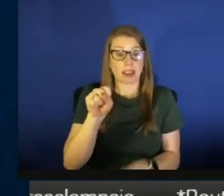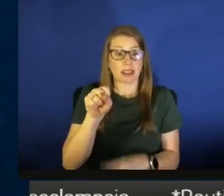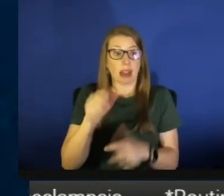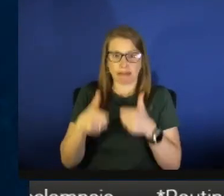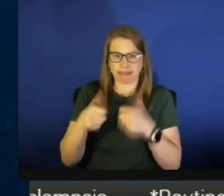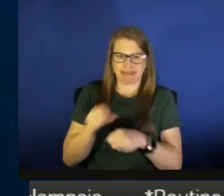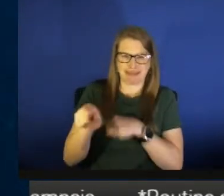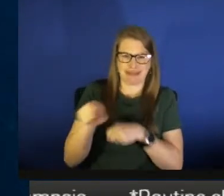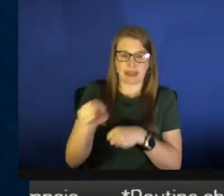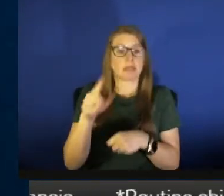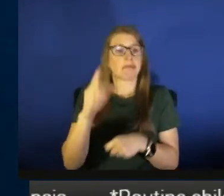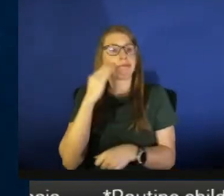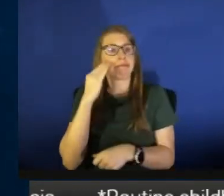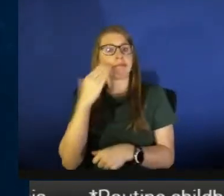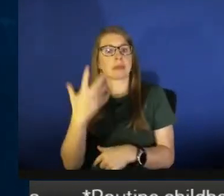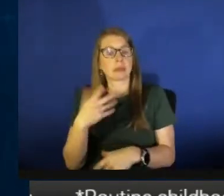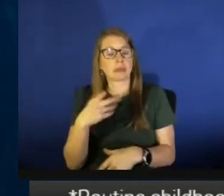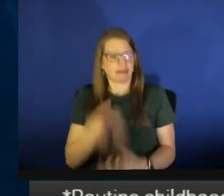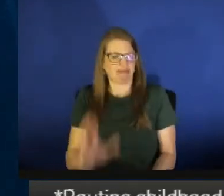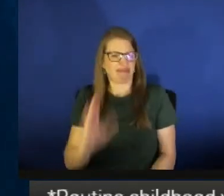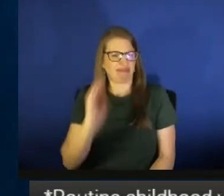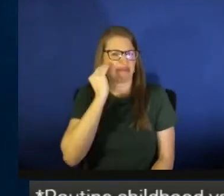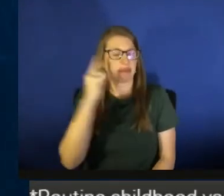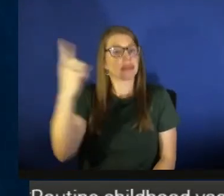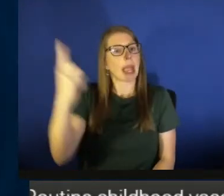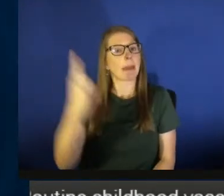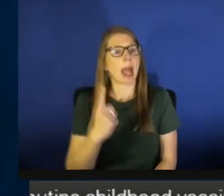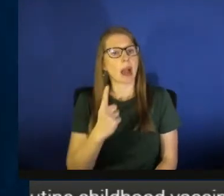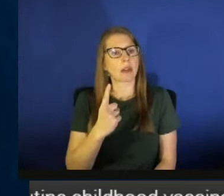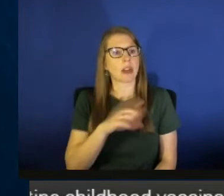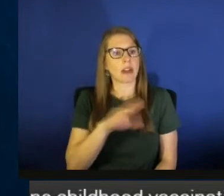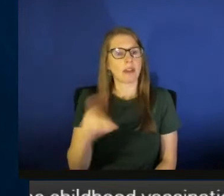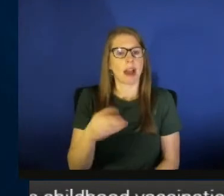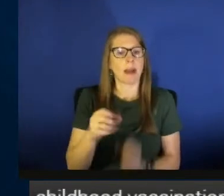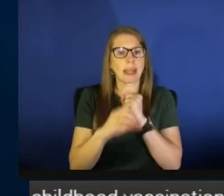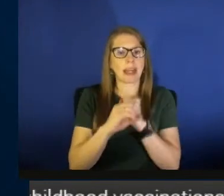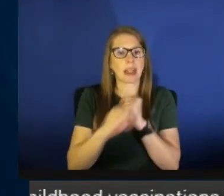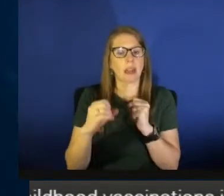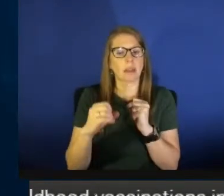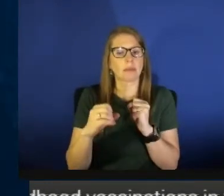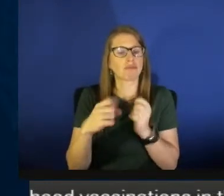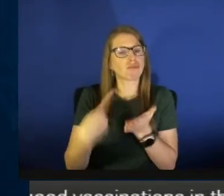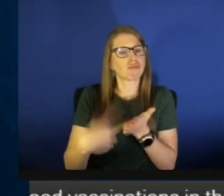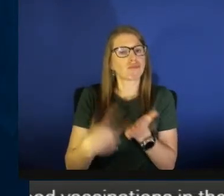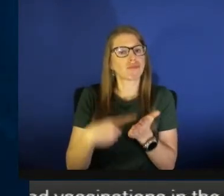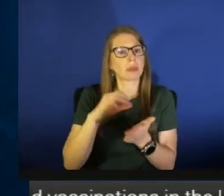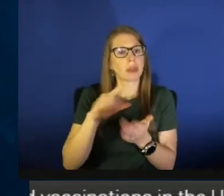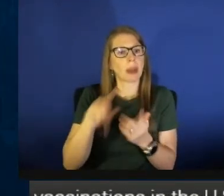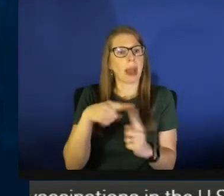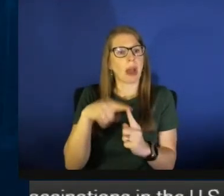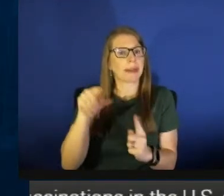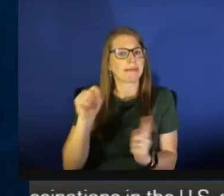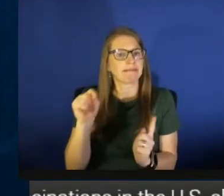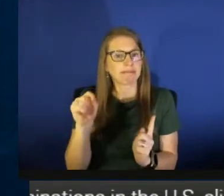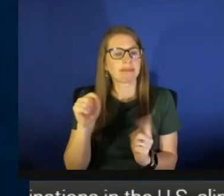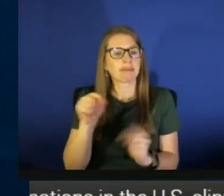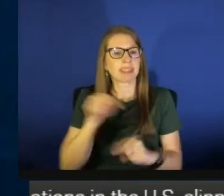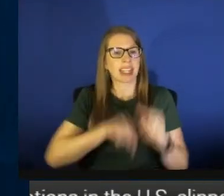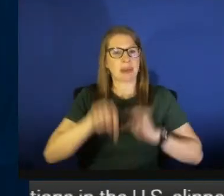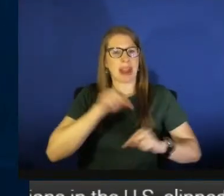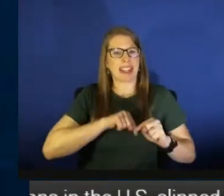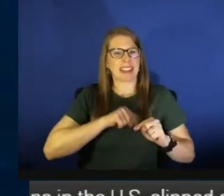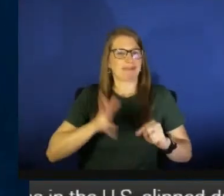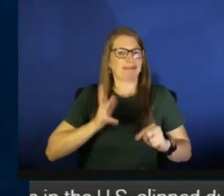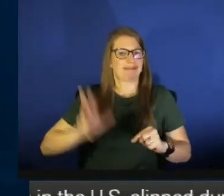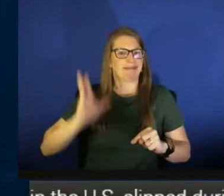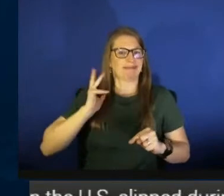this? Of course you were. And you came down and we invited the media in to talk about it. So it's just kind of going back to those early days. But you've really become